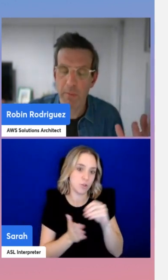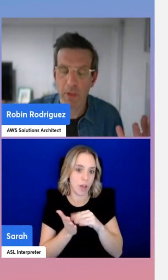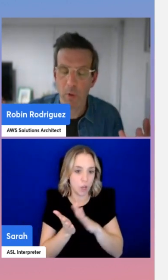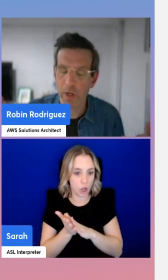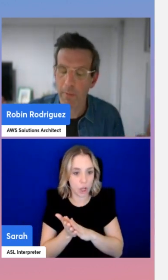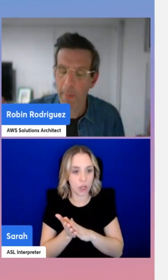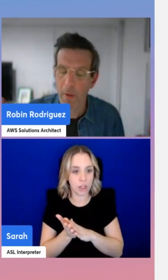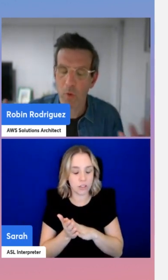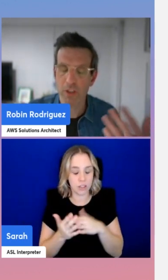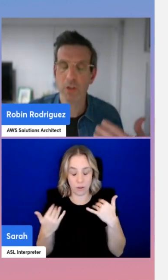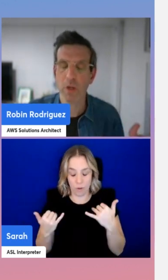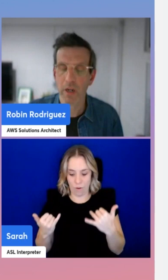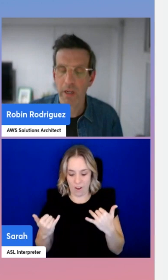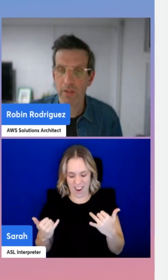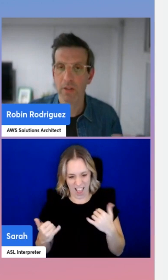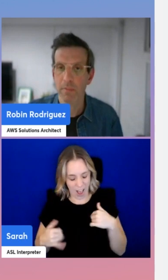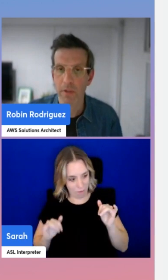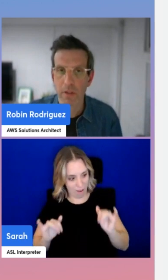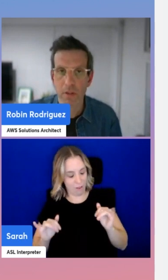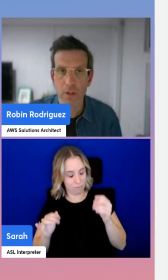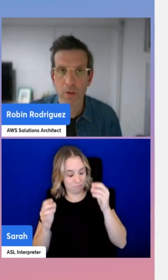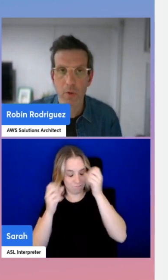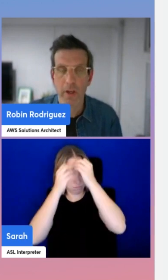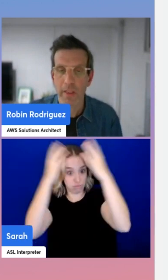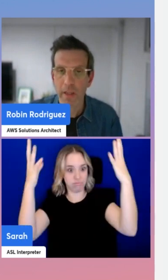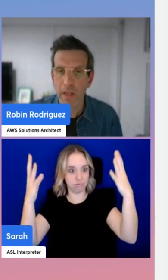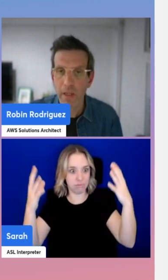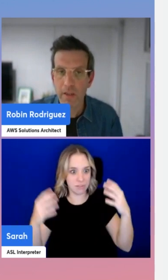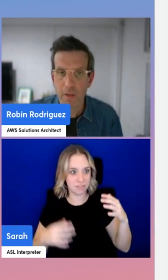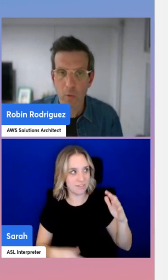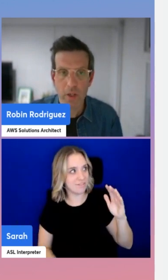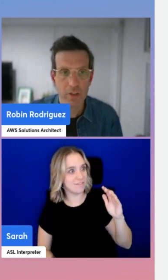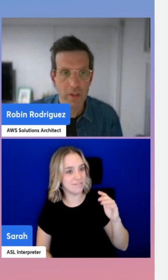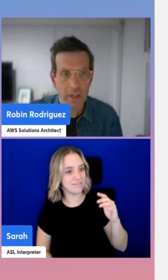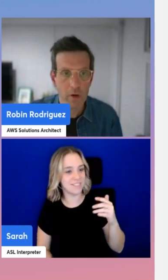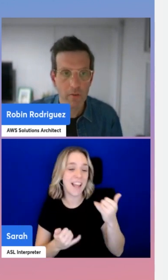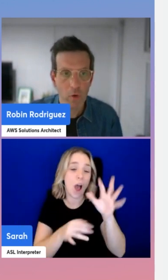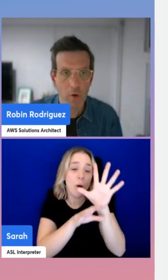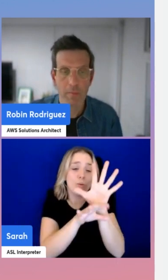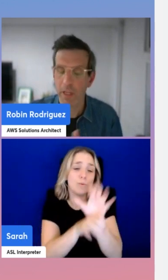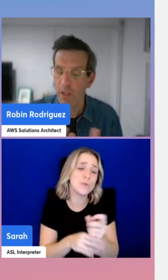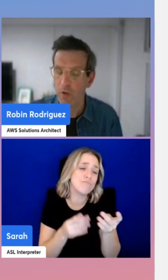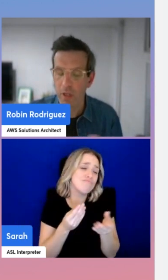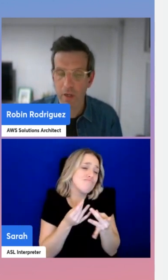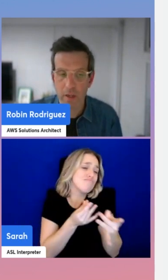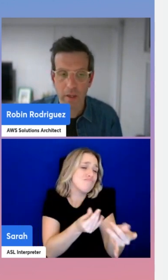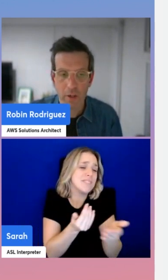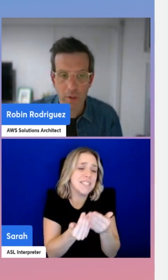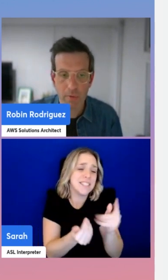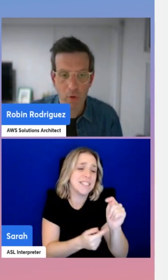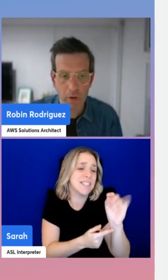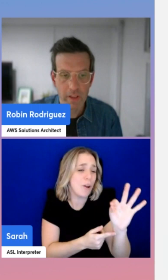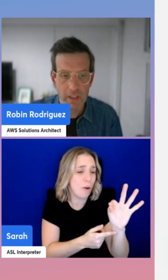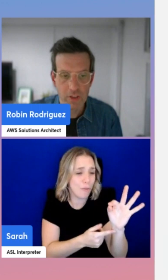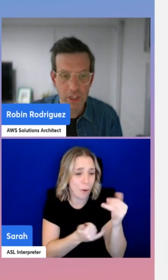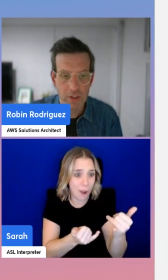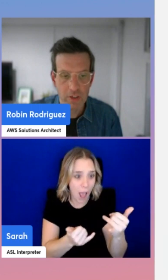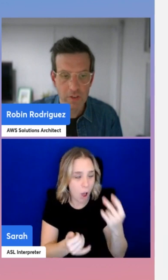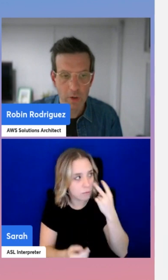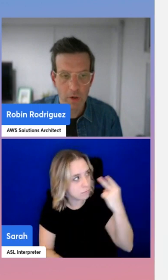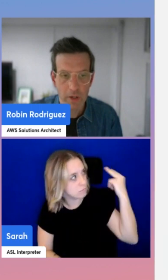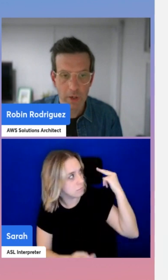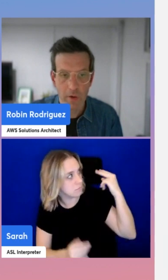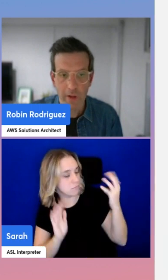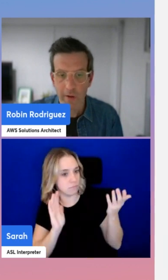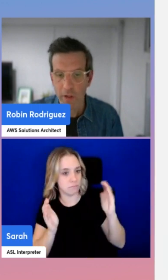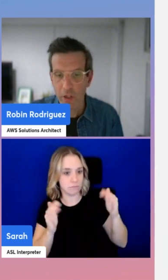of mind-blowing once you get accustomed to the ease at which Terraform that you can deploy these changes.